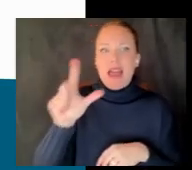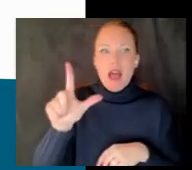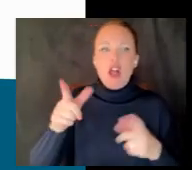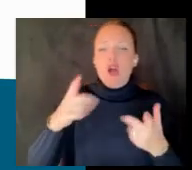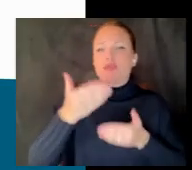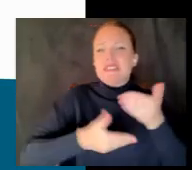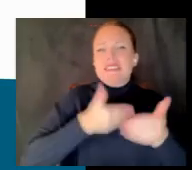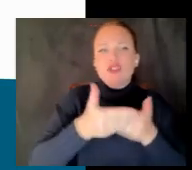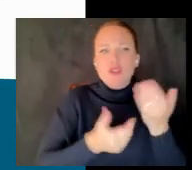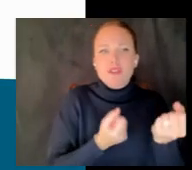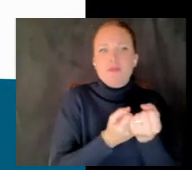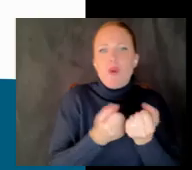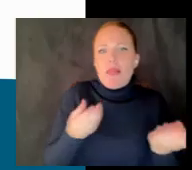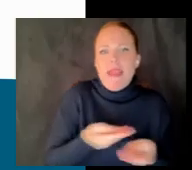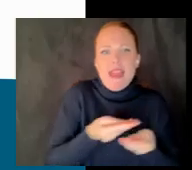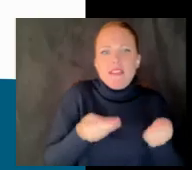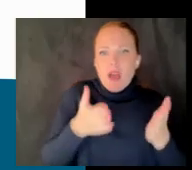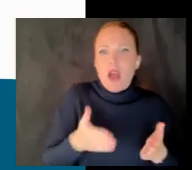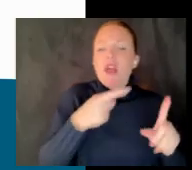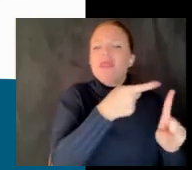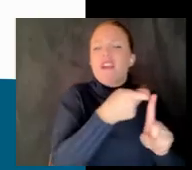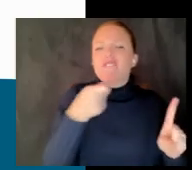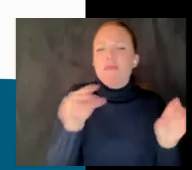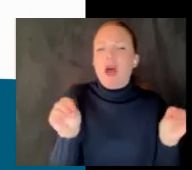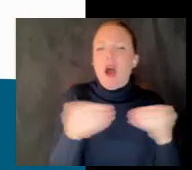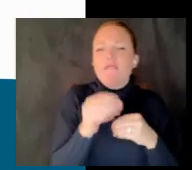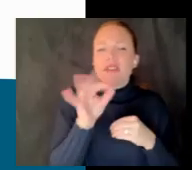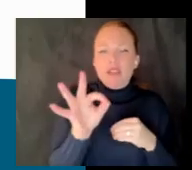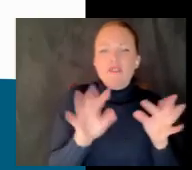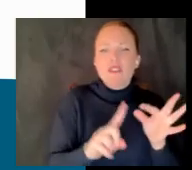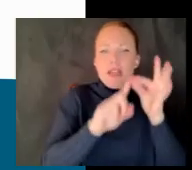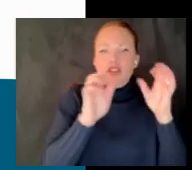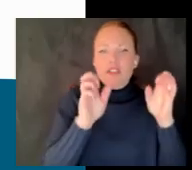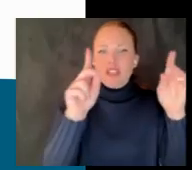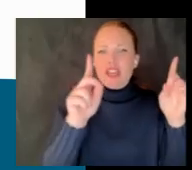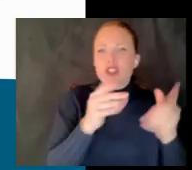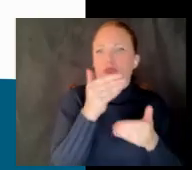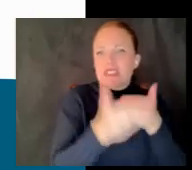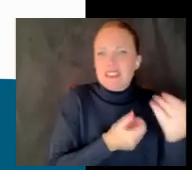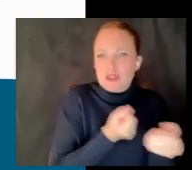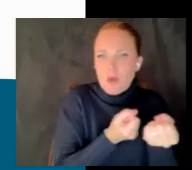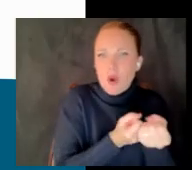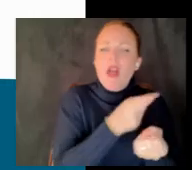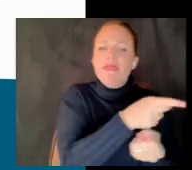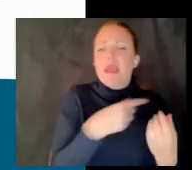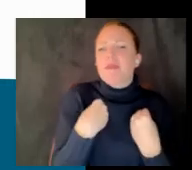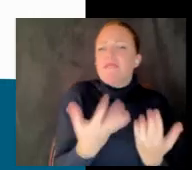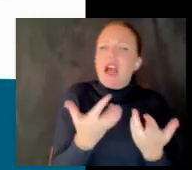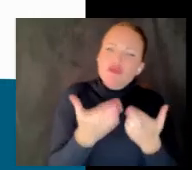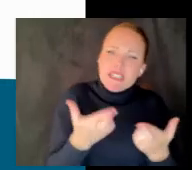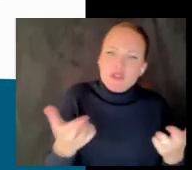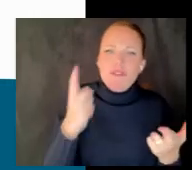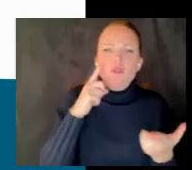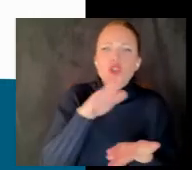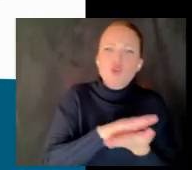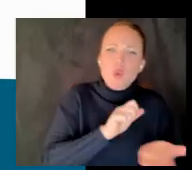key staff member from the Office of Special Education Procedural Support that serves as a resource for school staff and parents regarding both